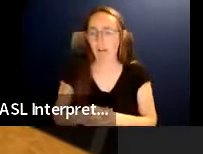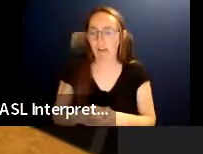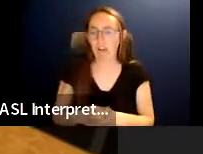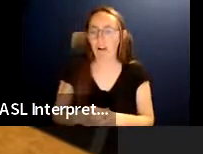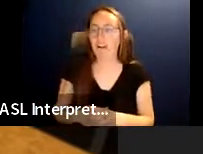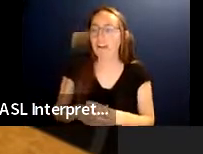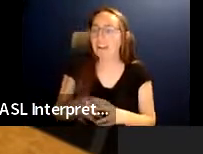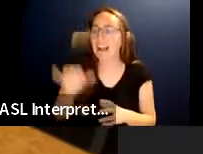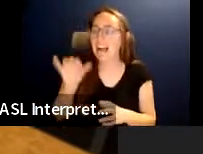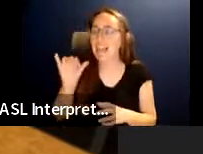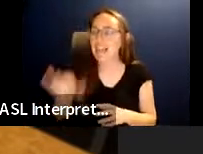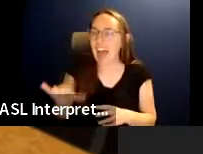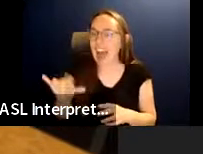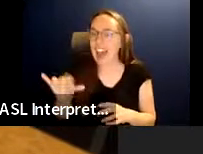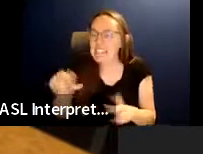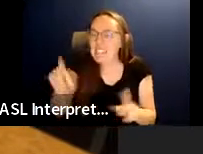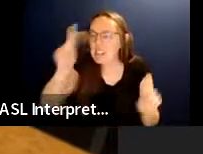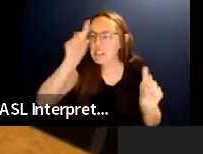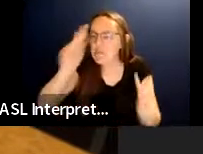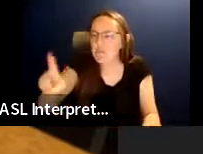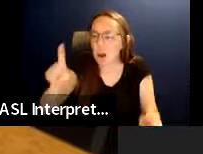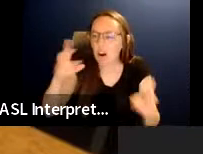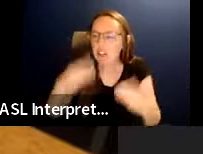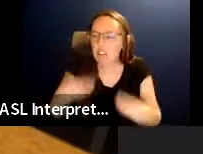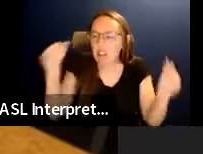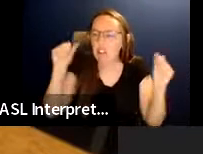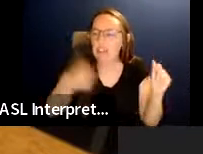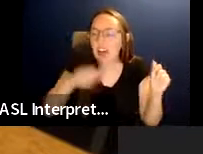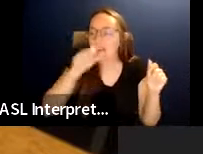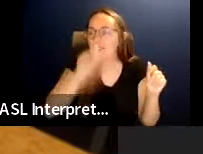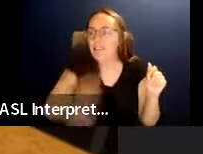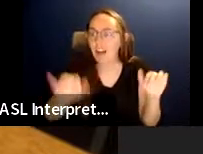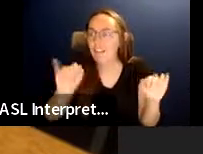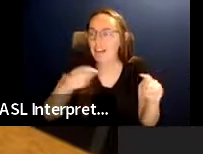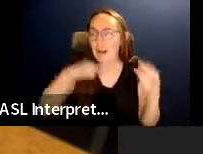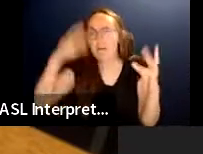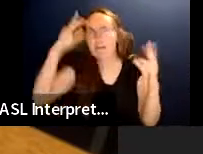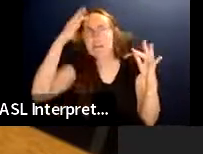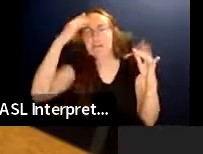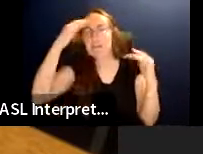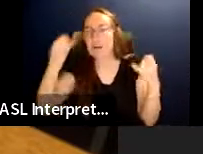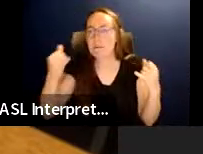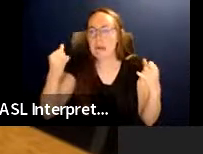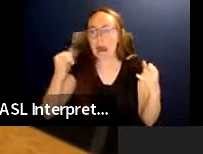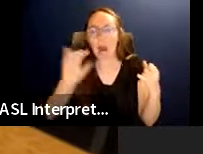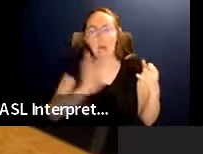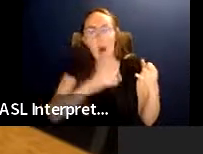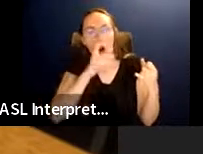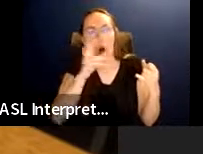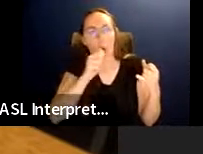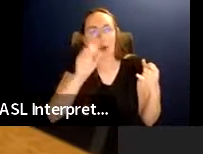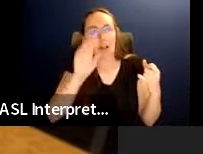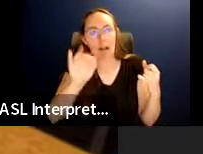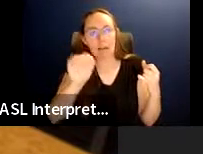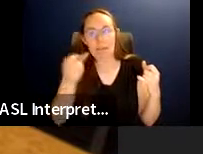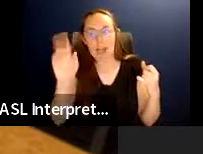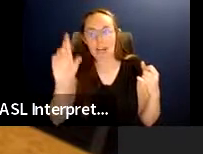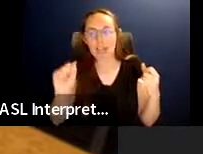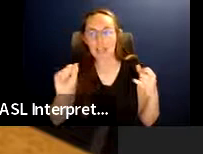clever solution. I absolutely love that. And I'm thinking of all the things we can use with our old banners we don't use at the office here.